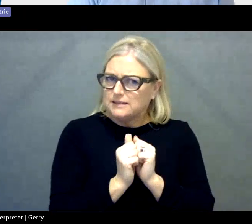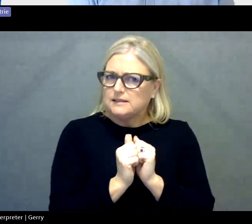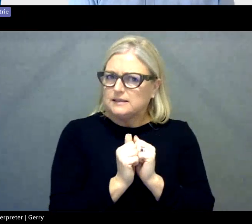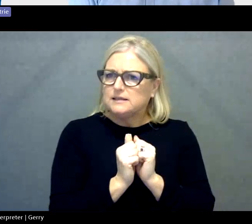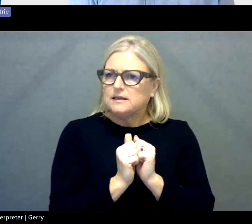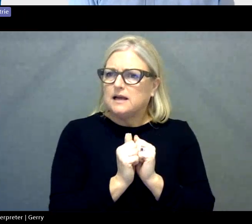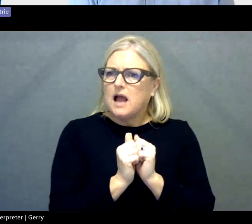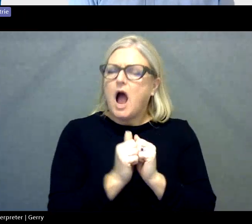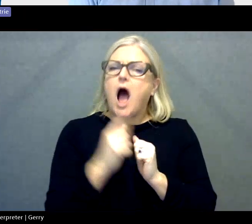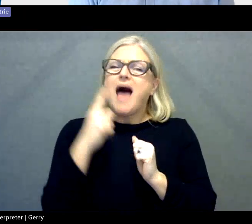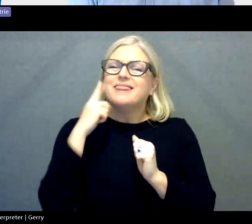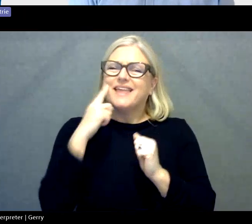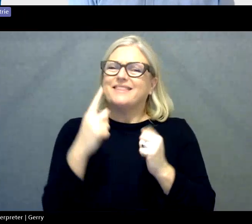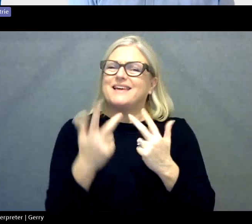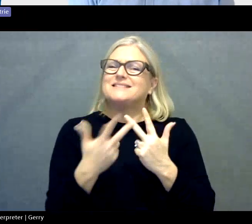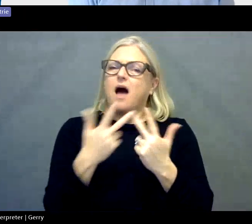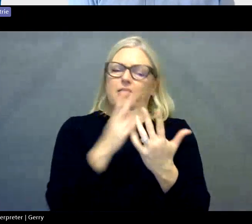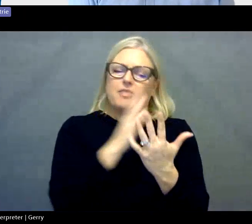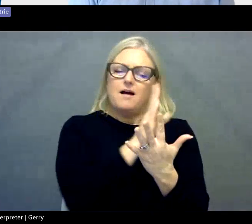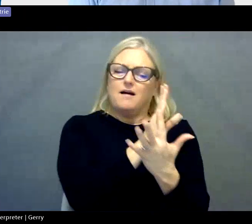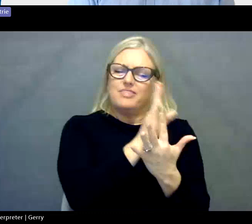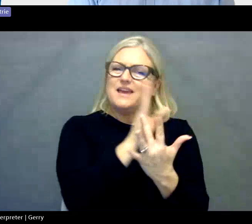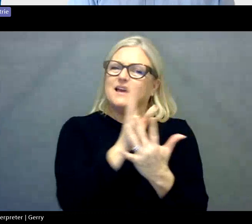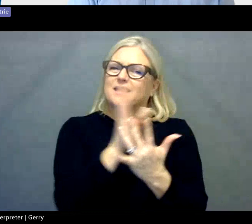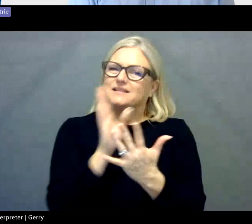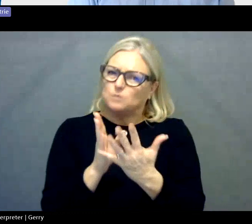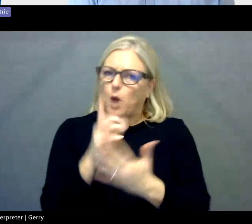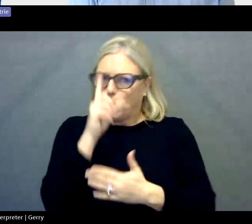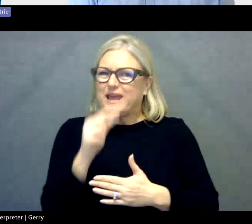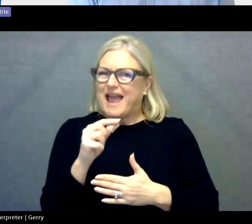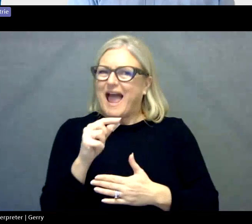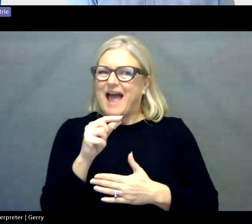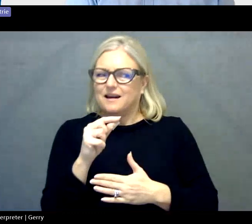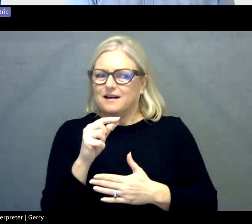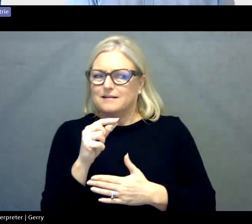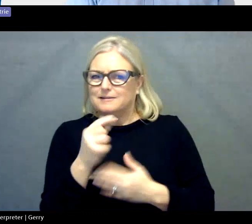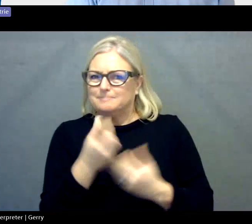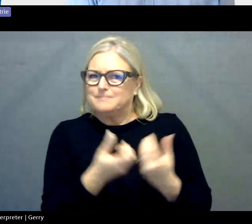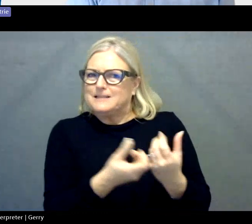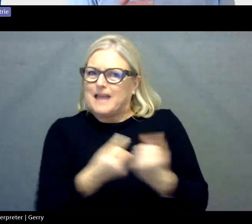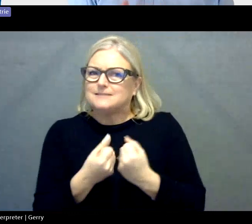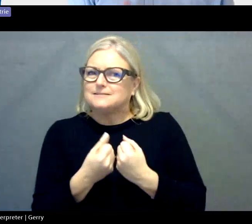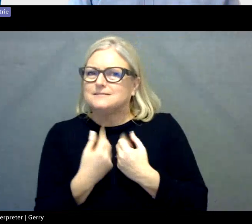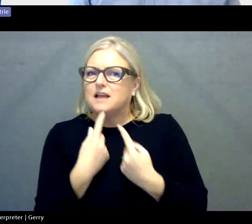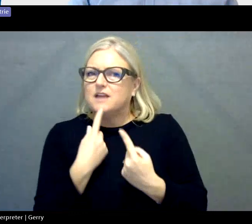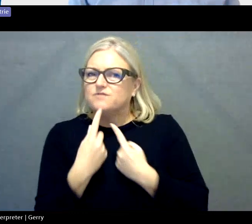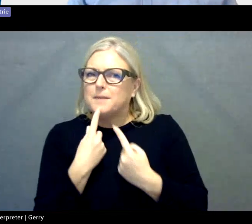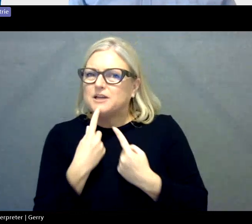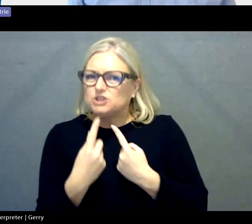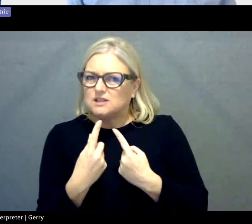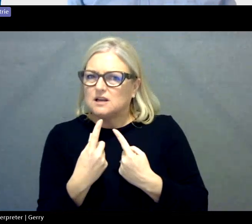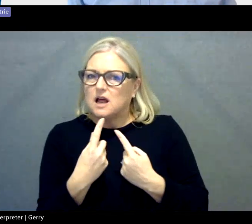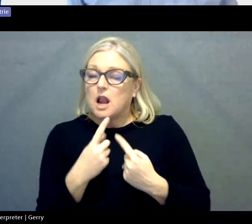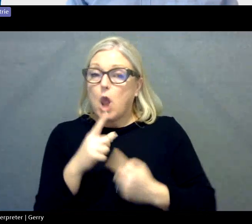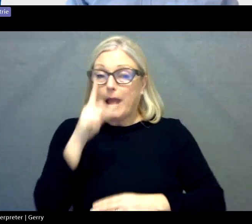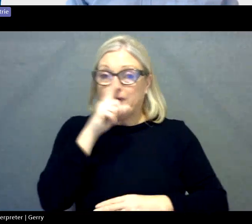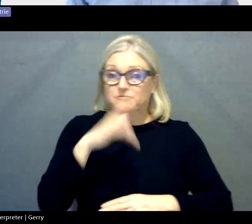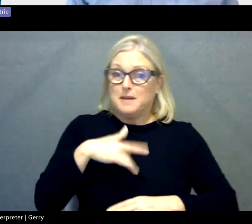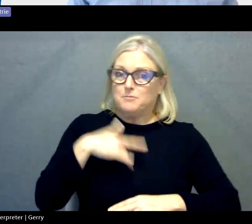other items that actually being able to do things, and that restrictive element means that you can't do lots of other parts